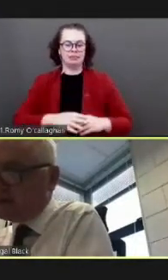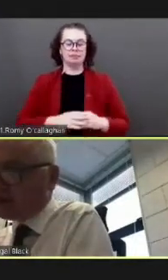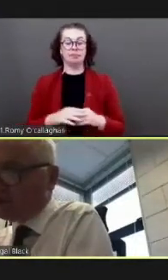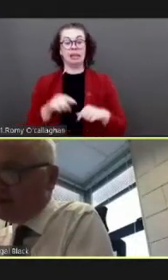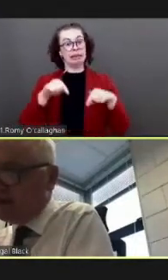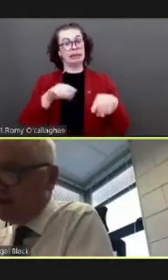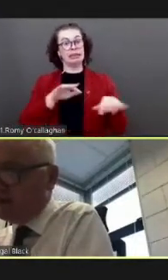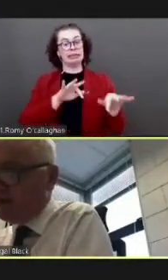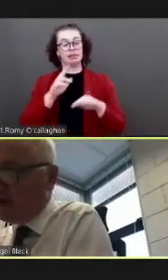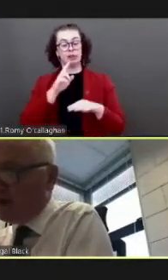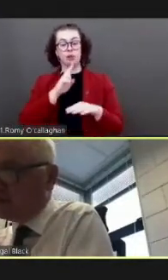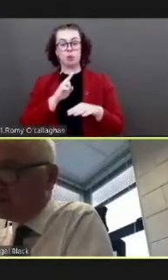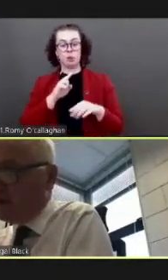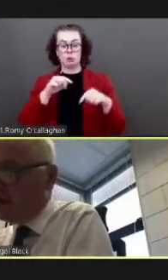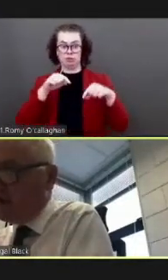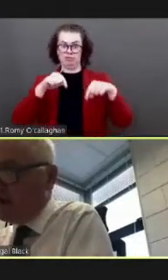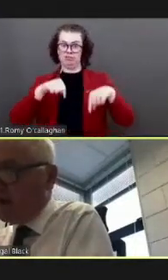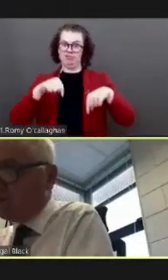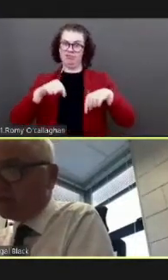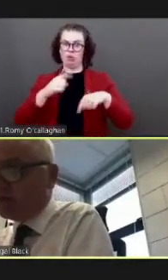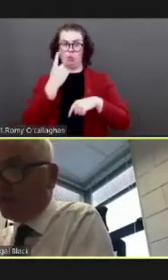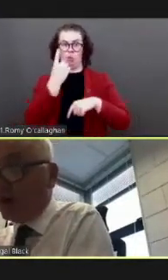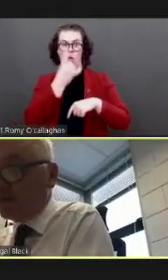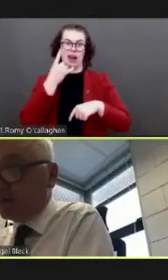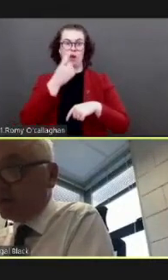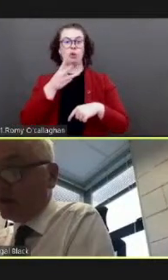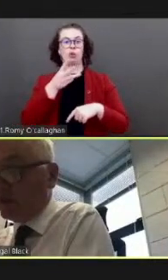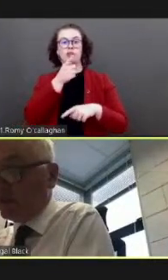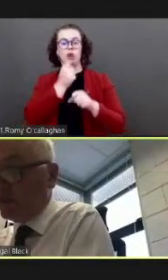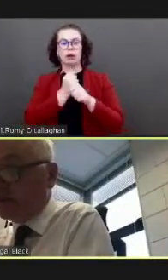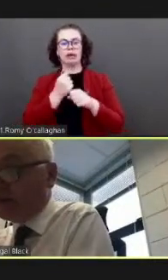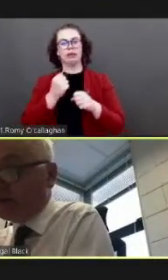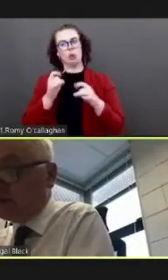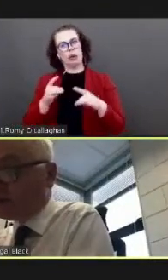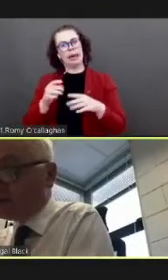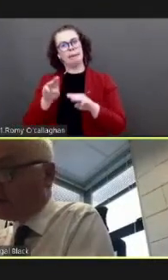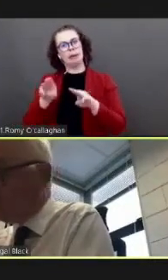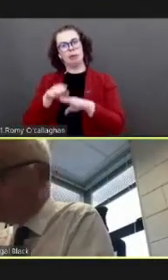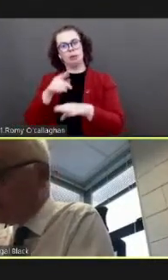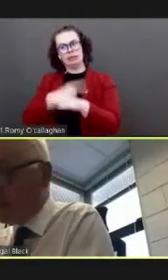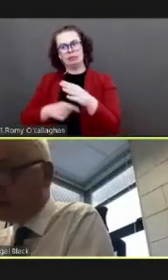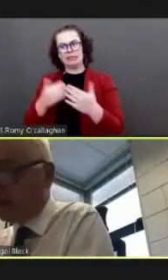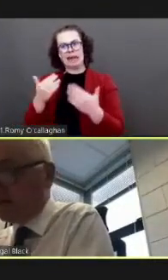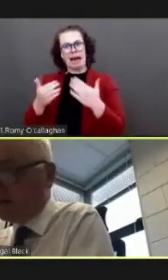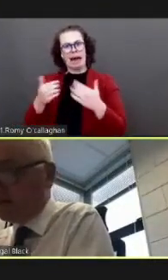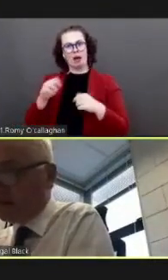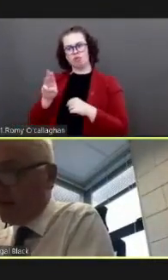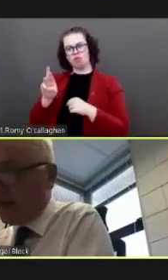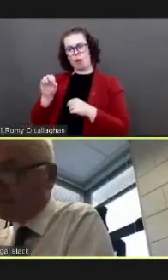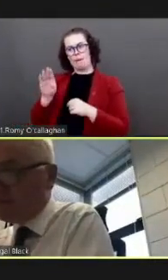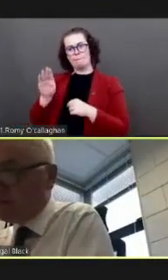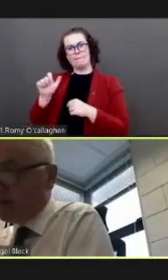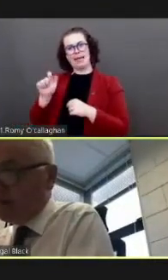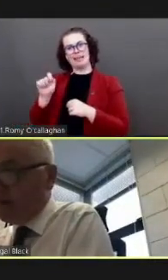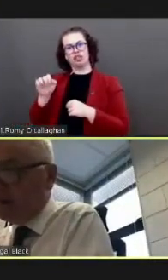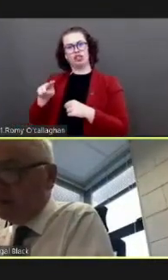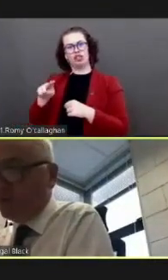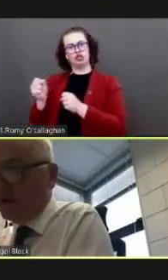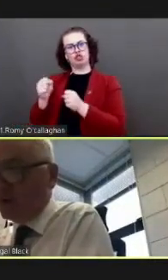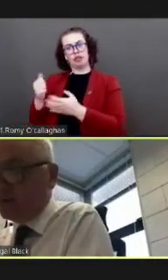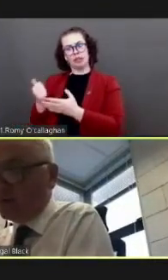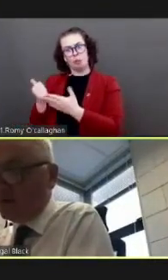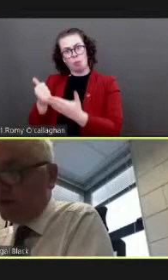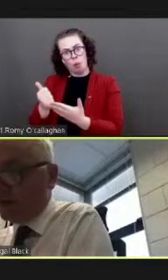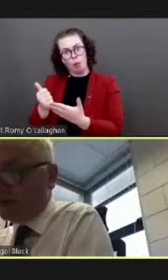this session will hear about responses to disability and interventions from the probation service. It